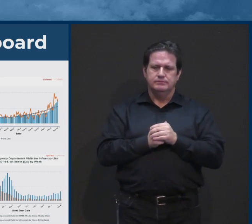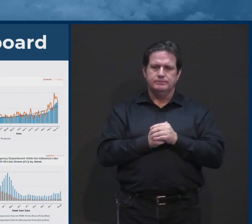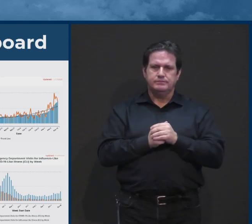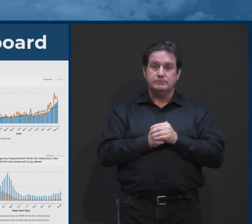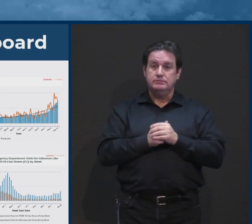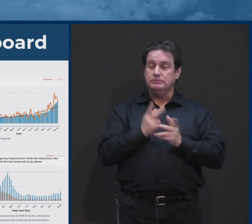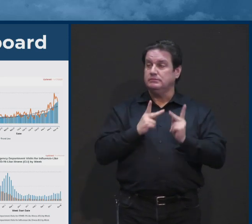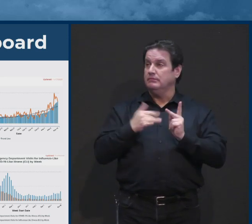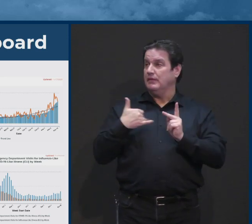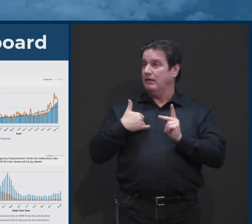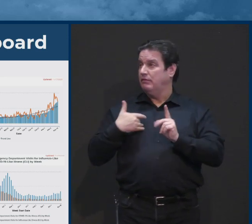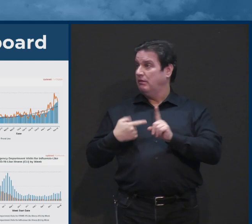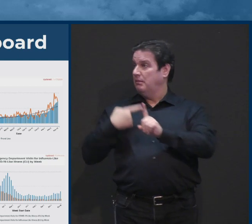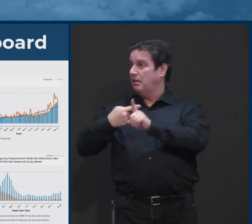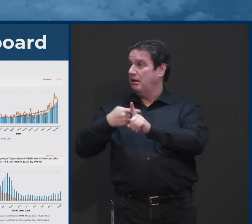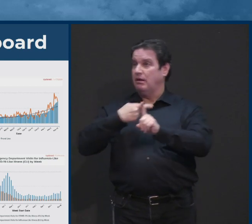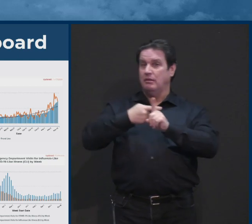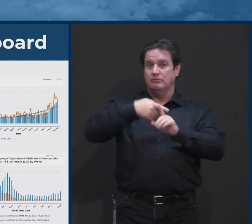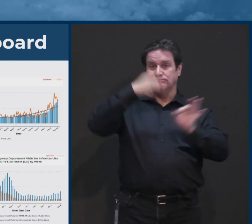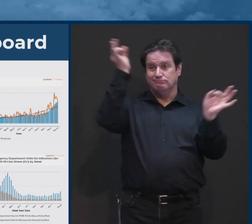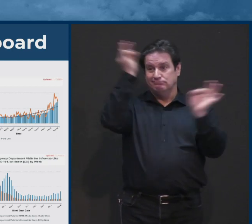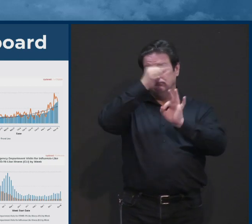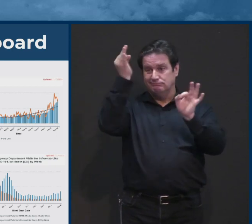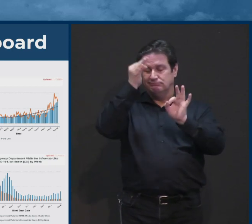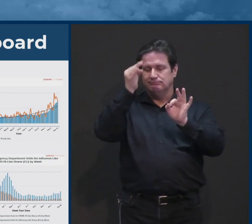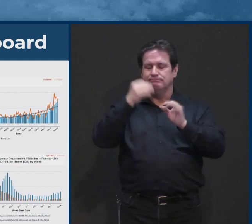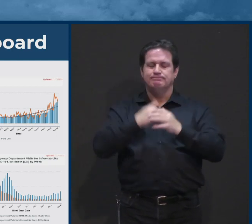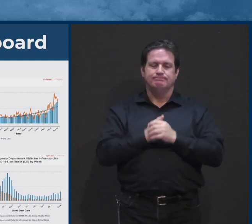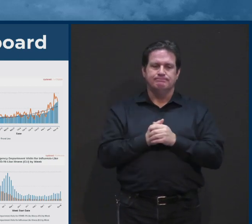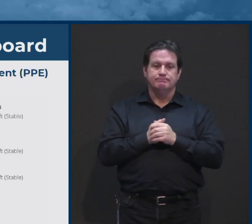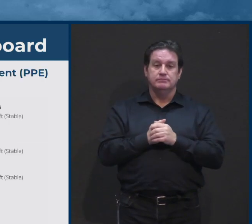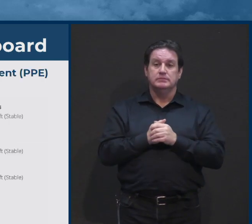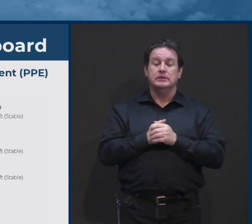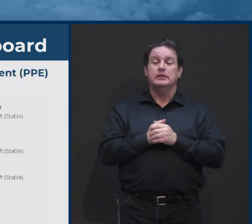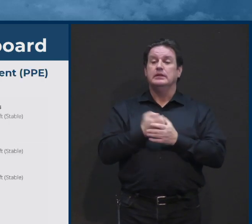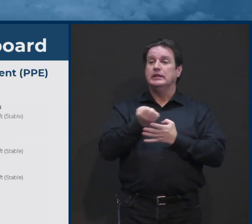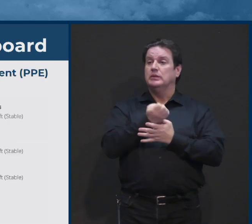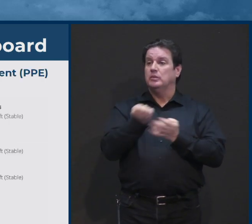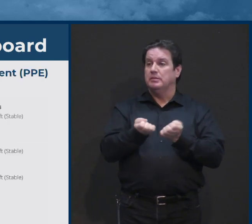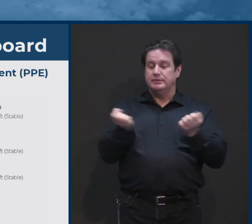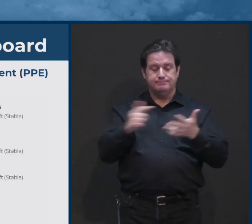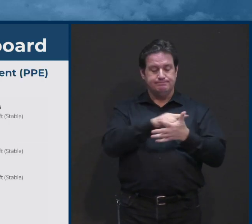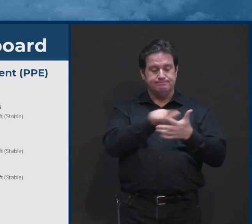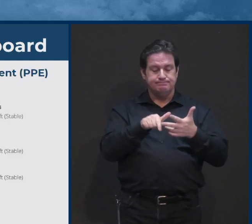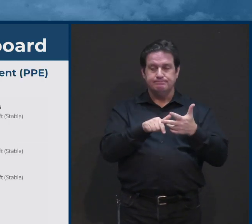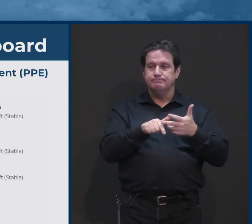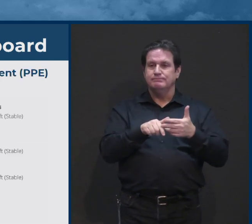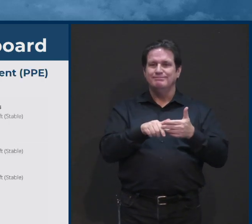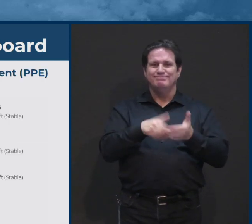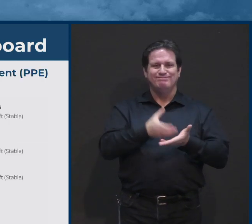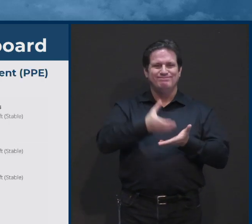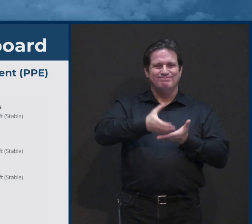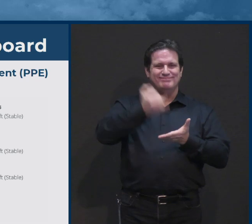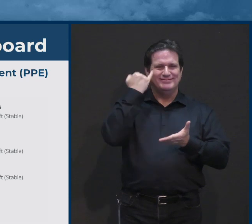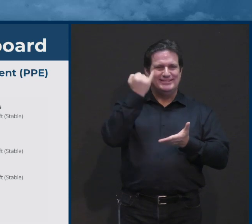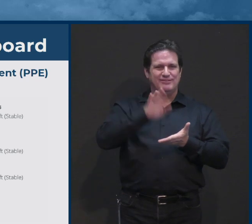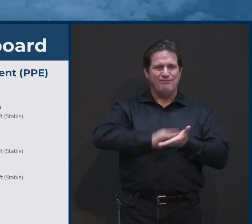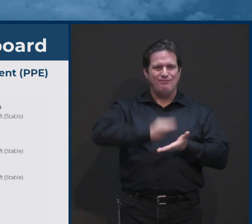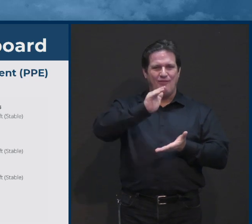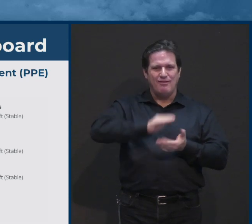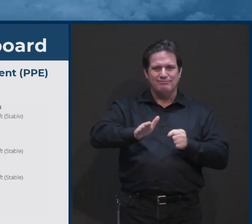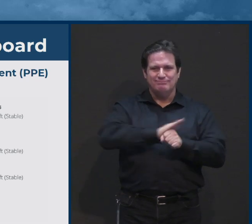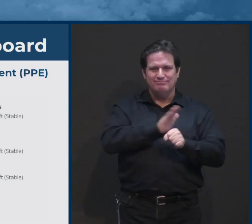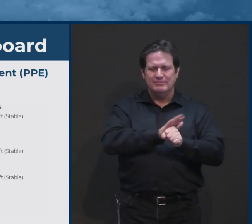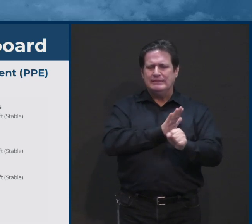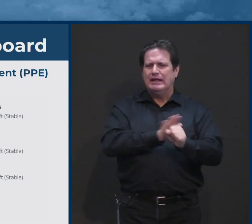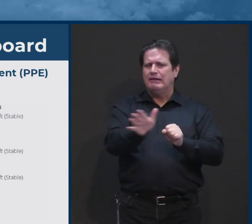who may be positive. On the data dashboard for protective equipment, all the vessels are filled, as you could see, so we must